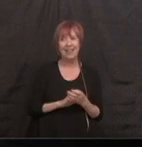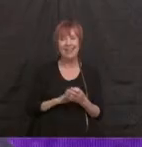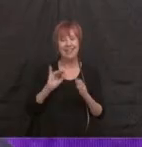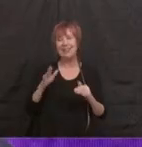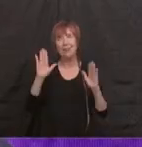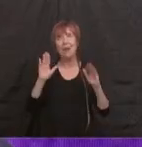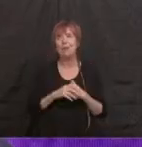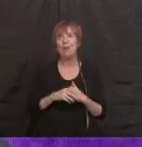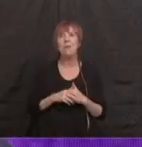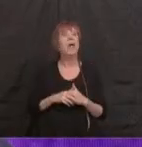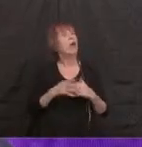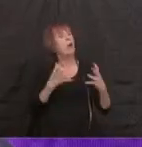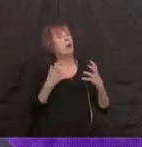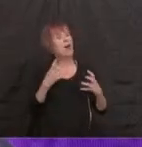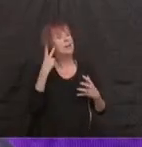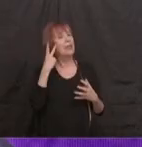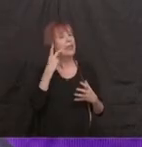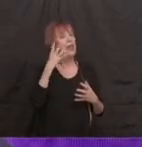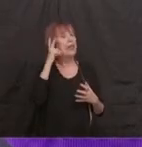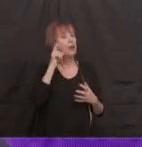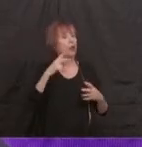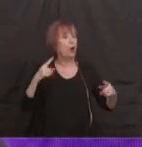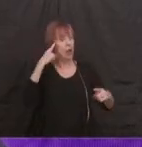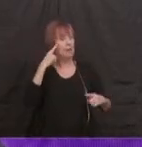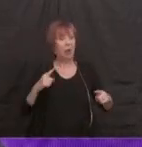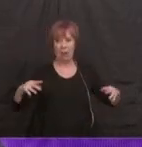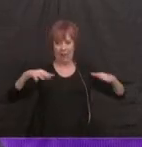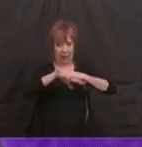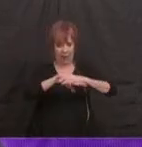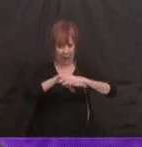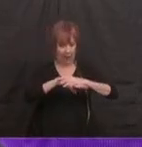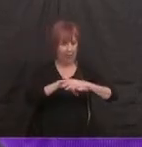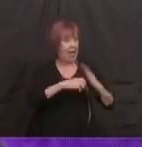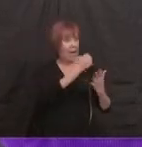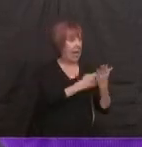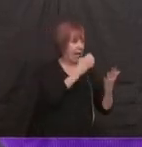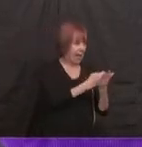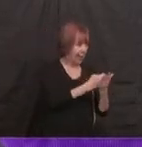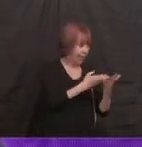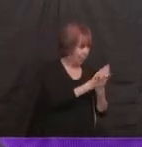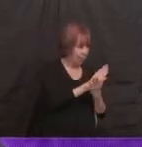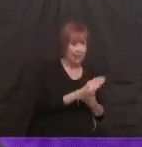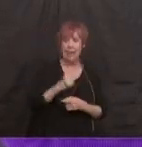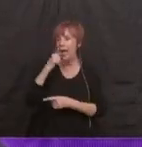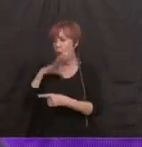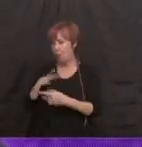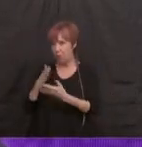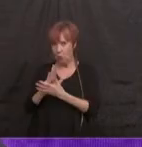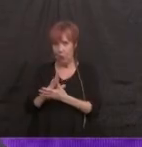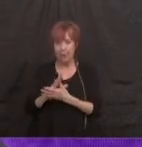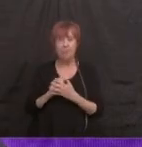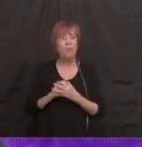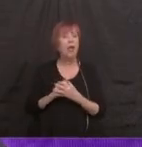thoughts on the intersection between economic rights and women's rights. What are the economic ramifications of not advancing the rights of